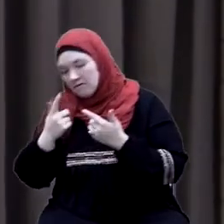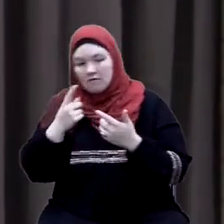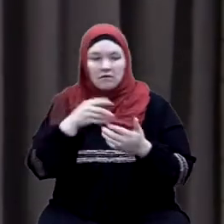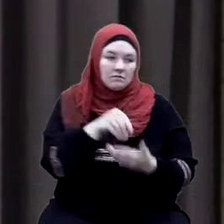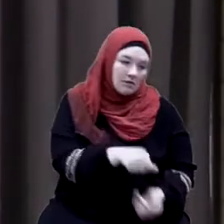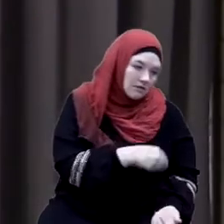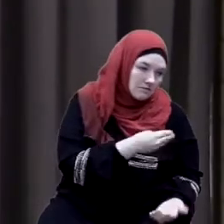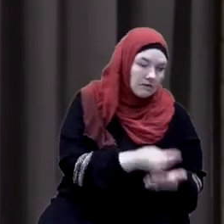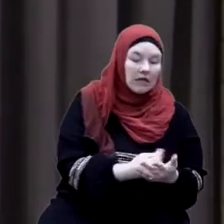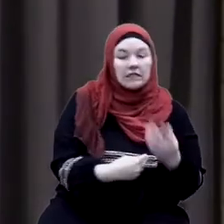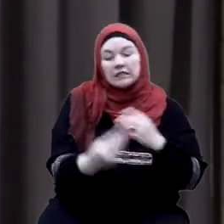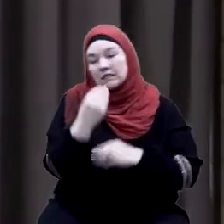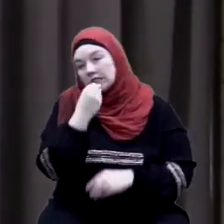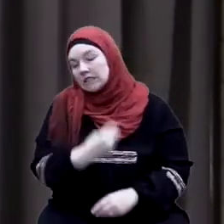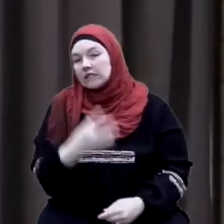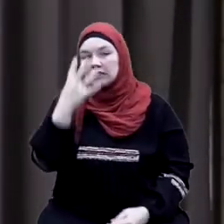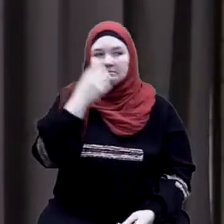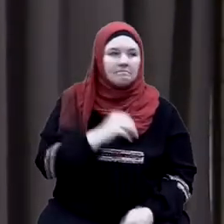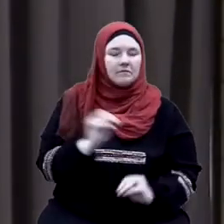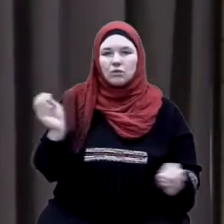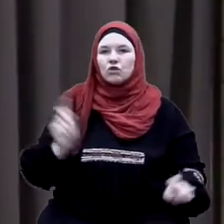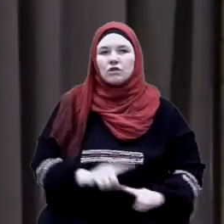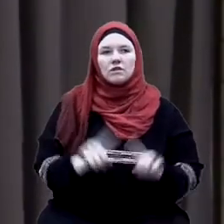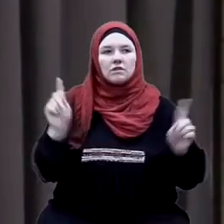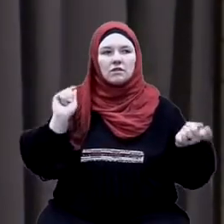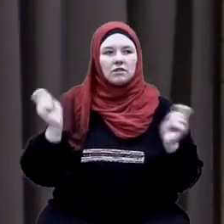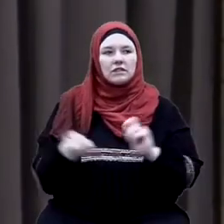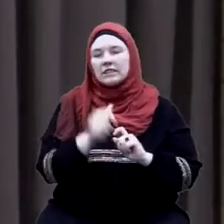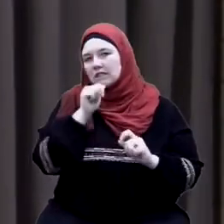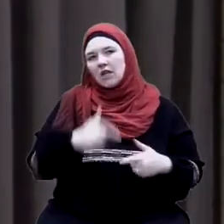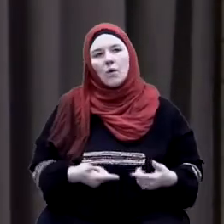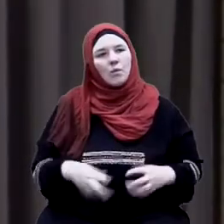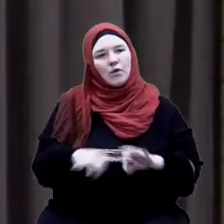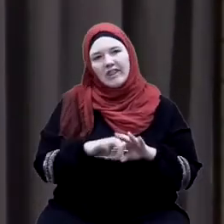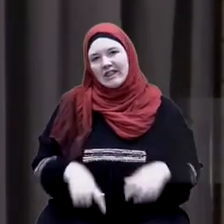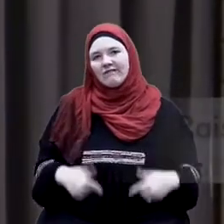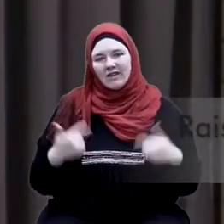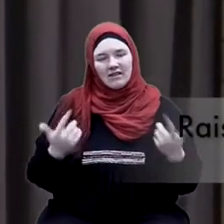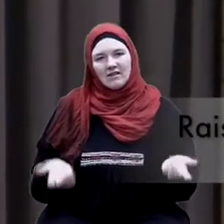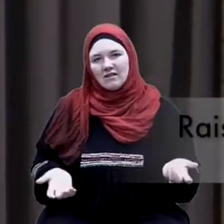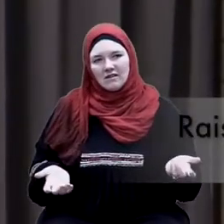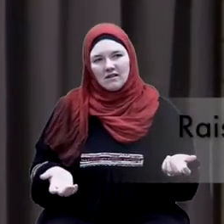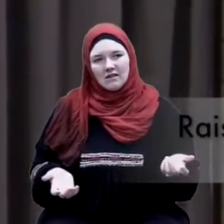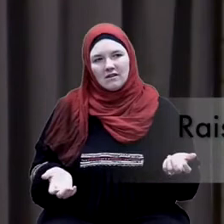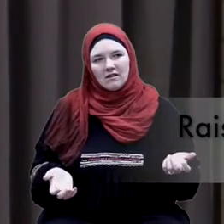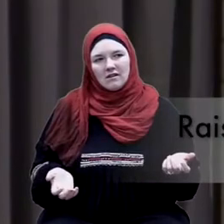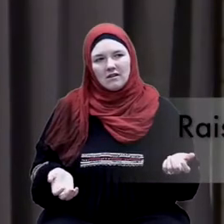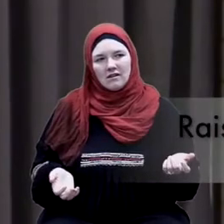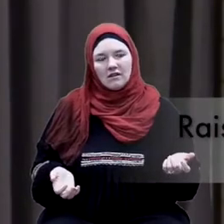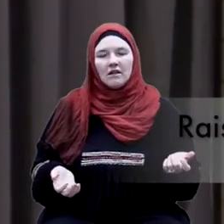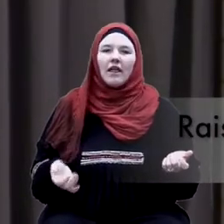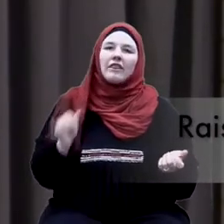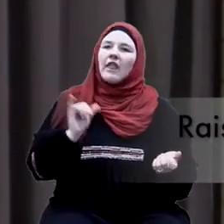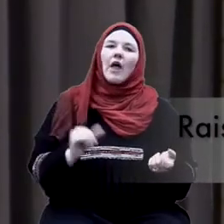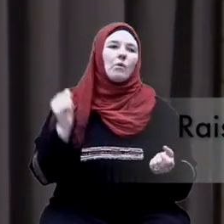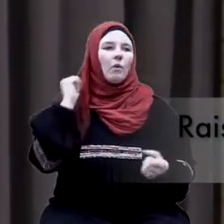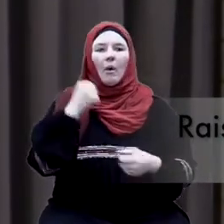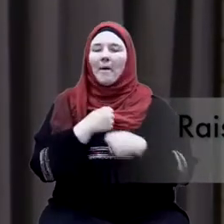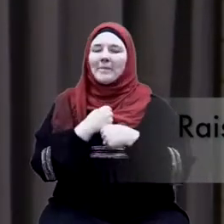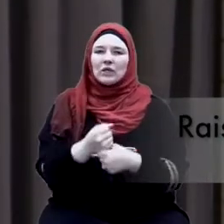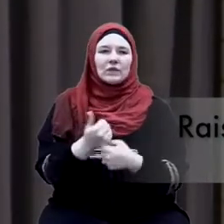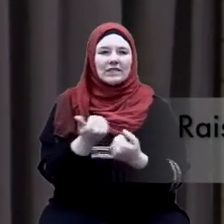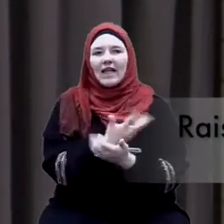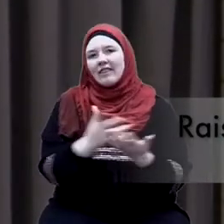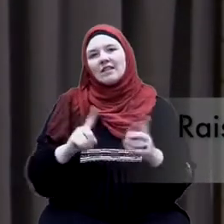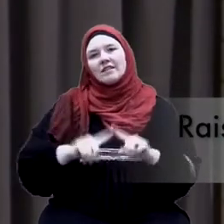money, eating and sleeping, this is not worth living. And this is not going to produce